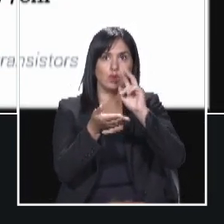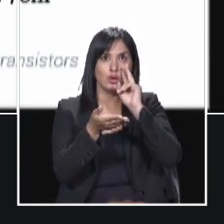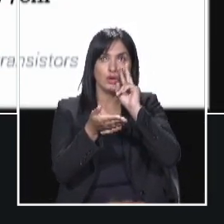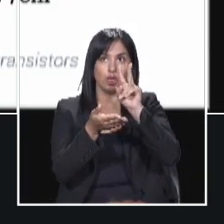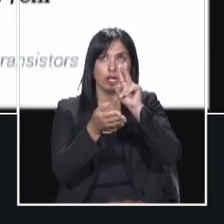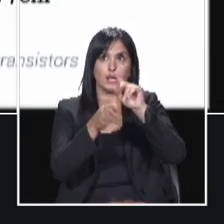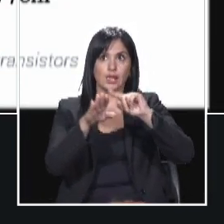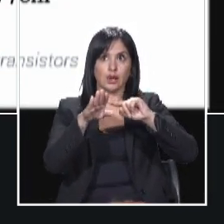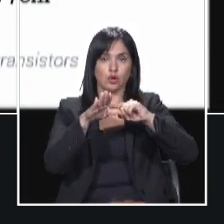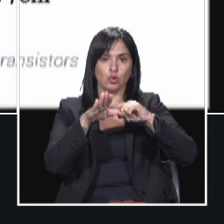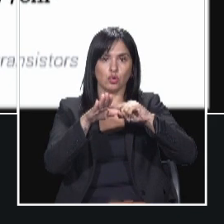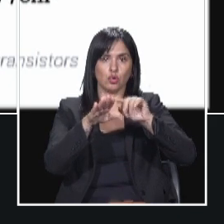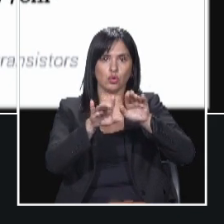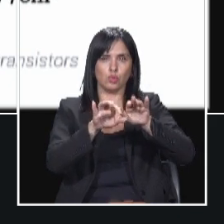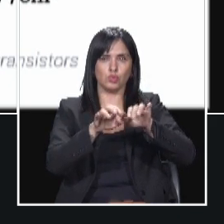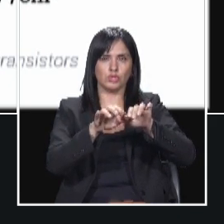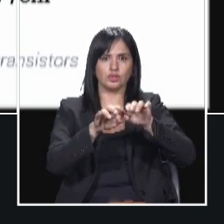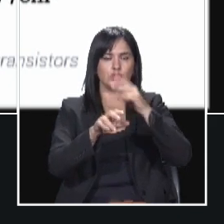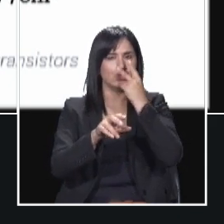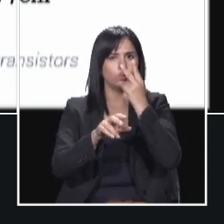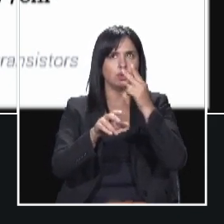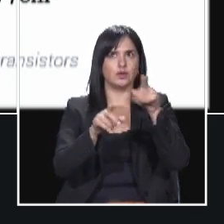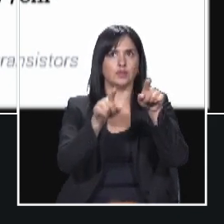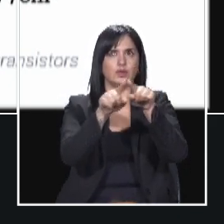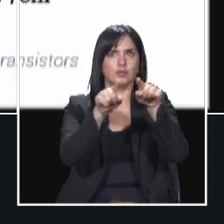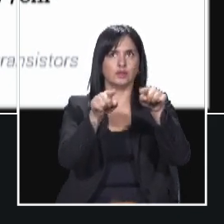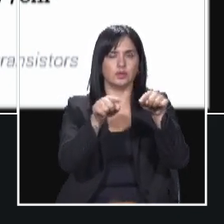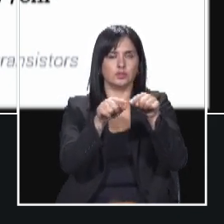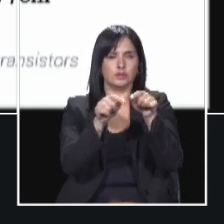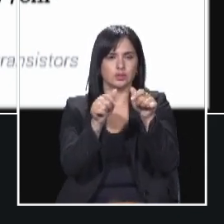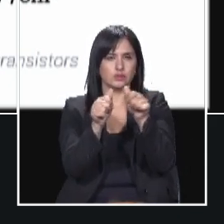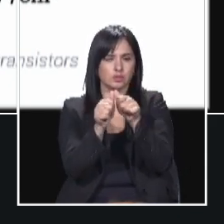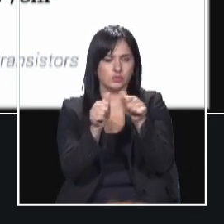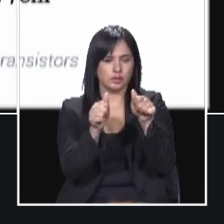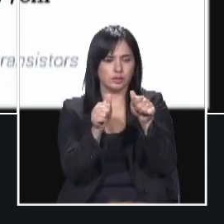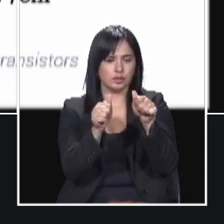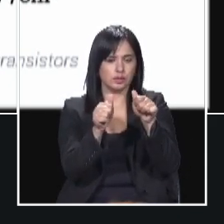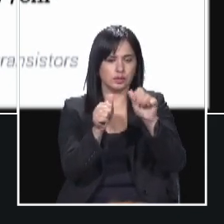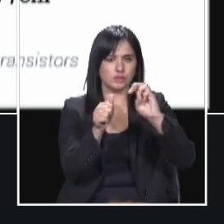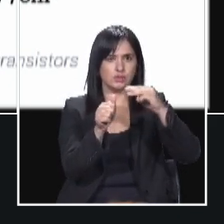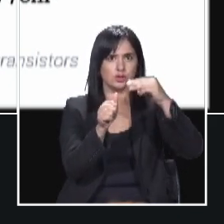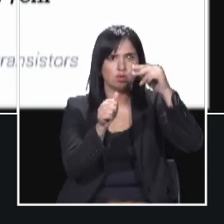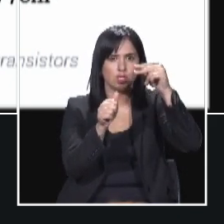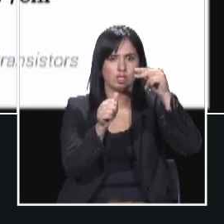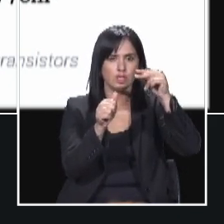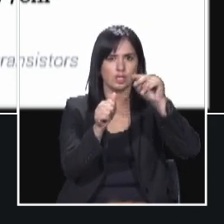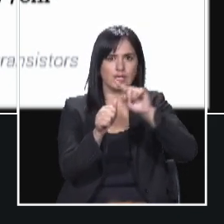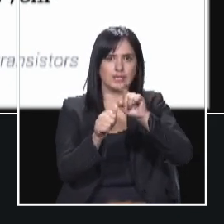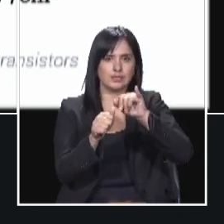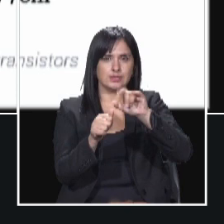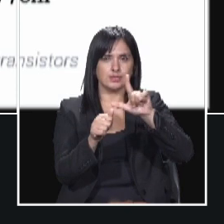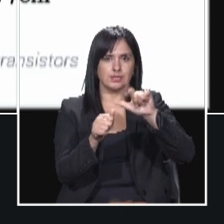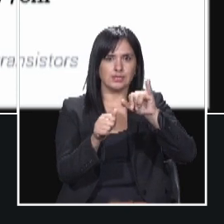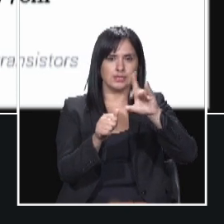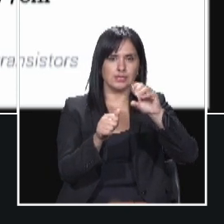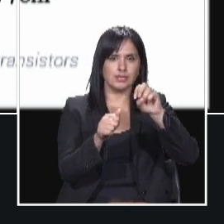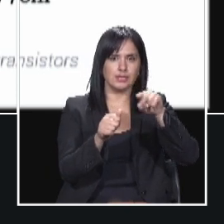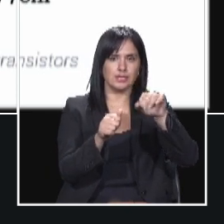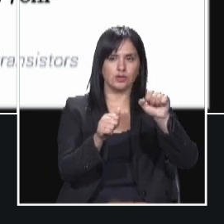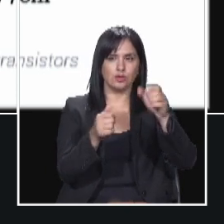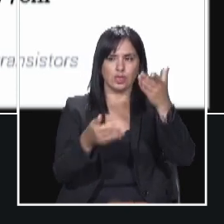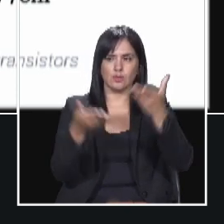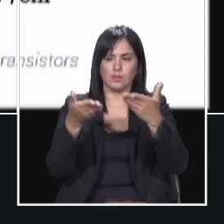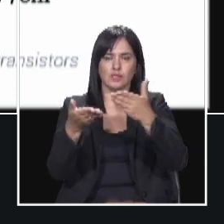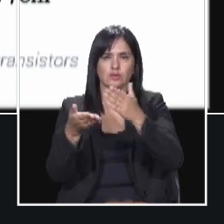look at a square centimeter area with silicon versus biology, how do these two